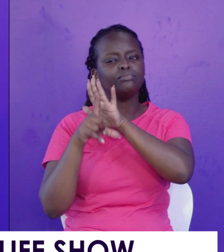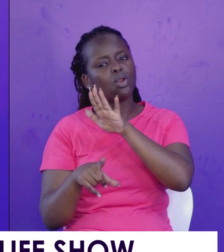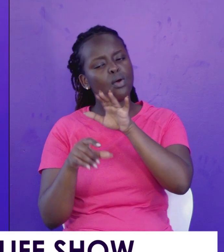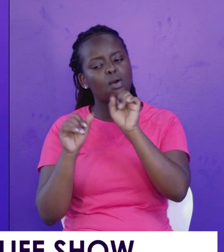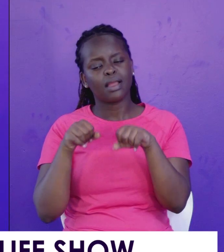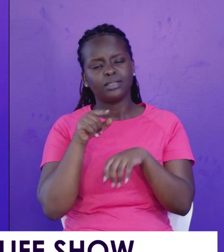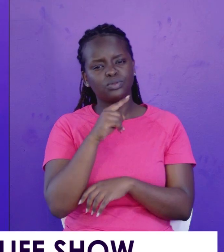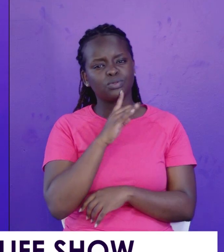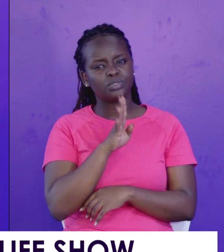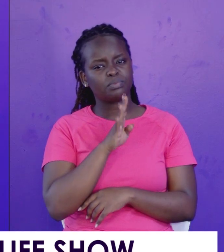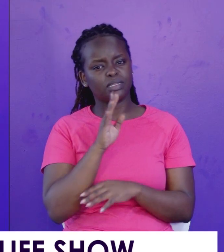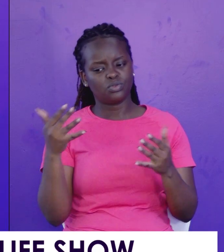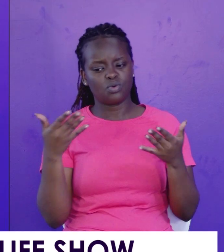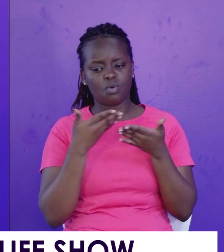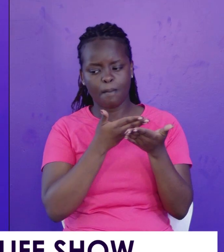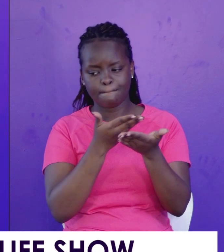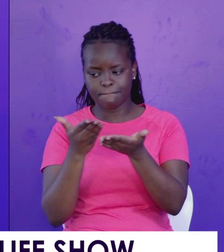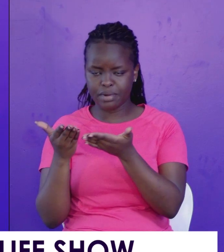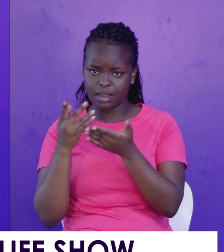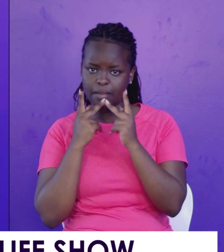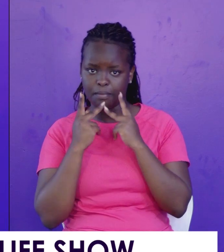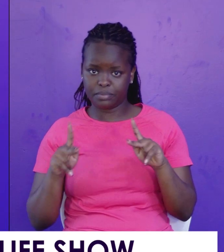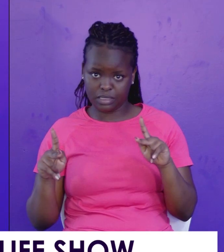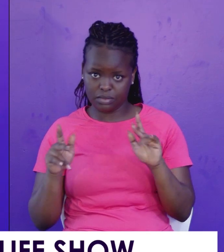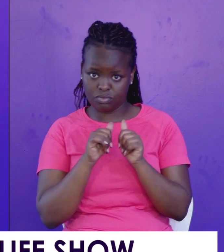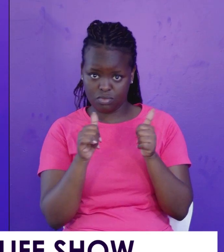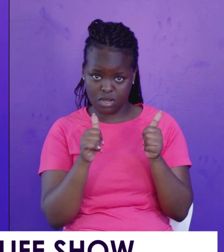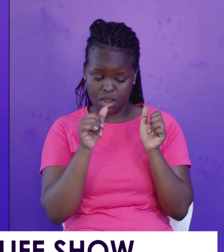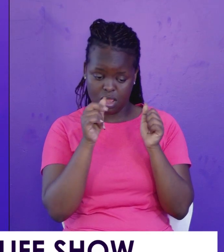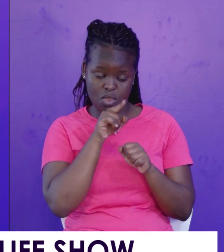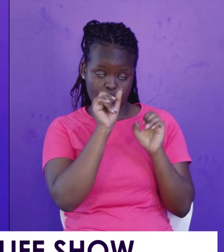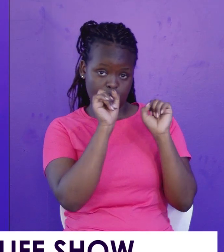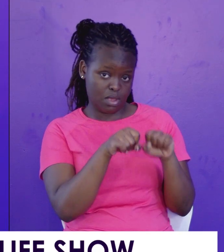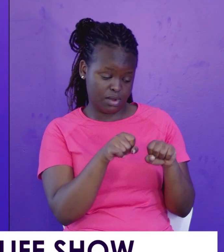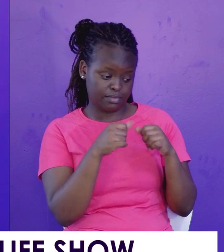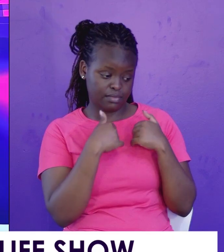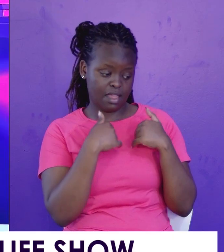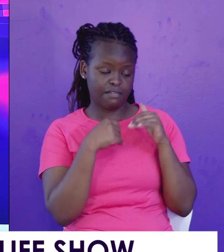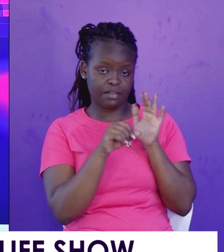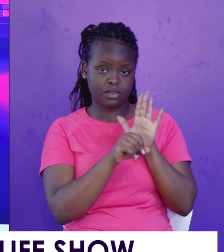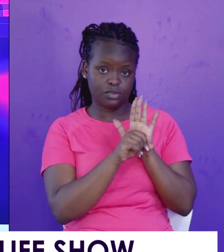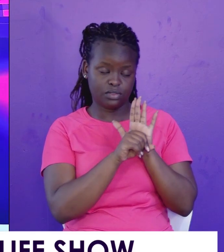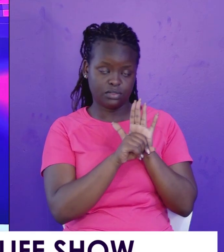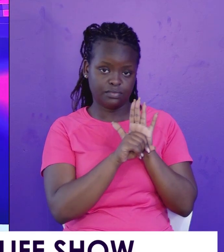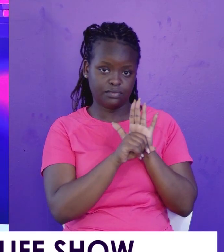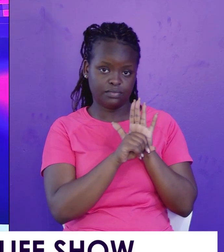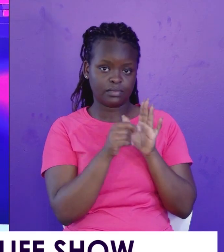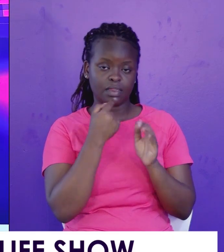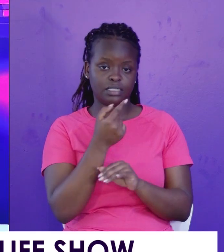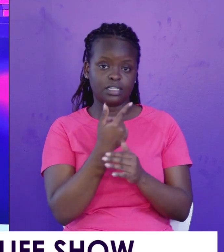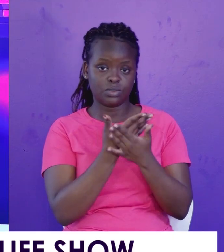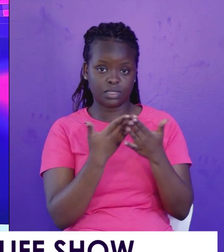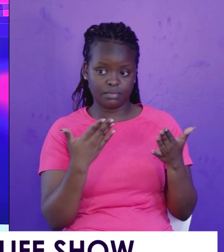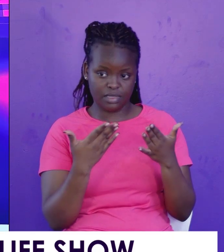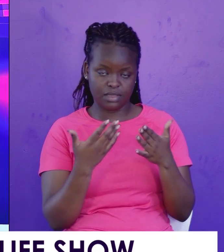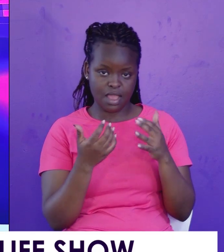speak to bring peace effectively? You can. Jonah, there is a lot of, I will tell you something.